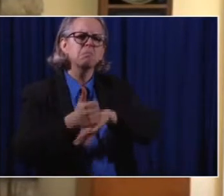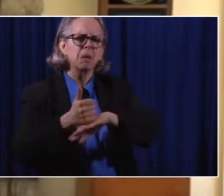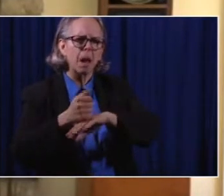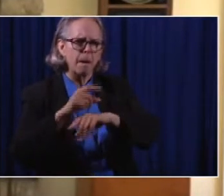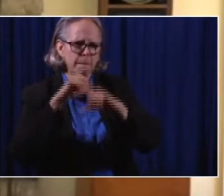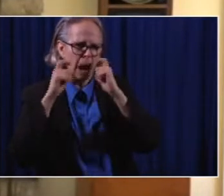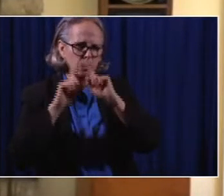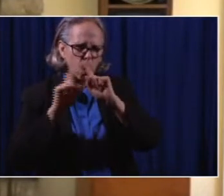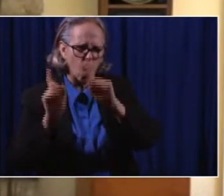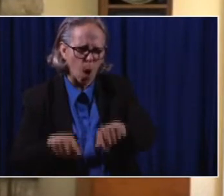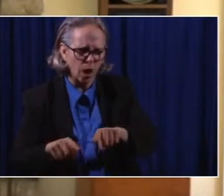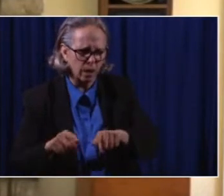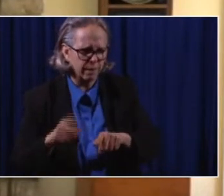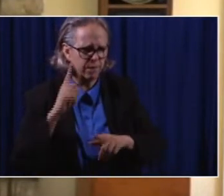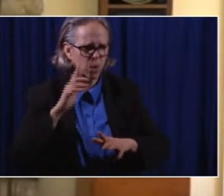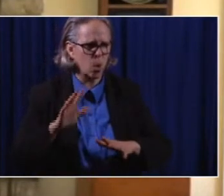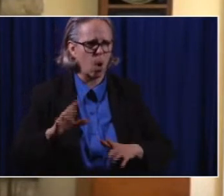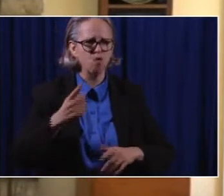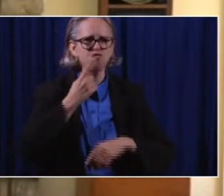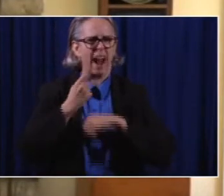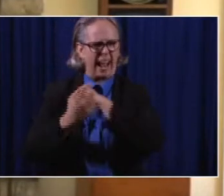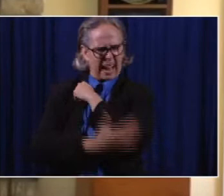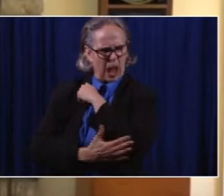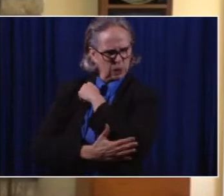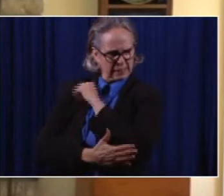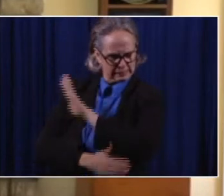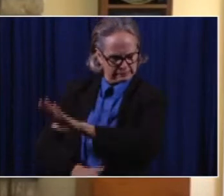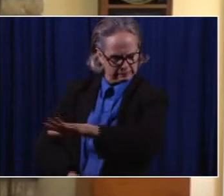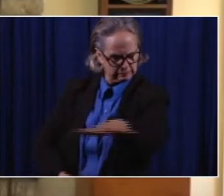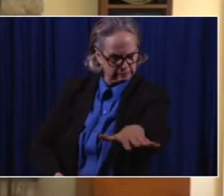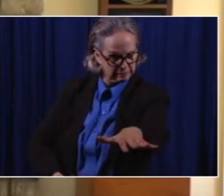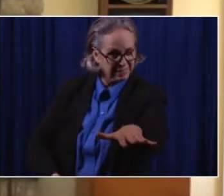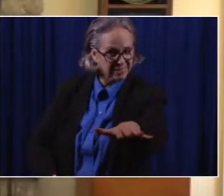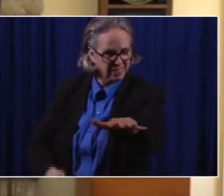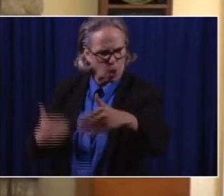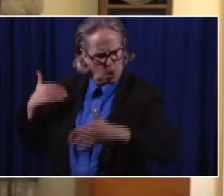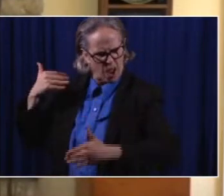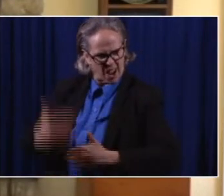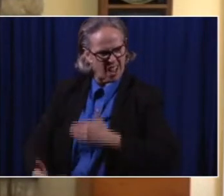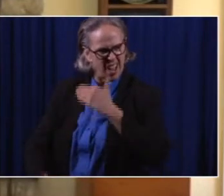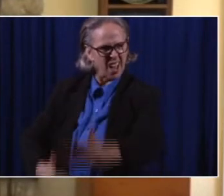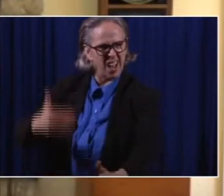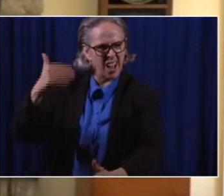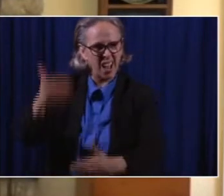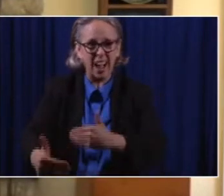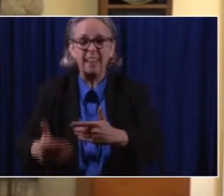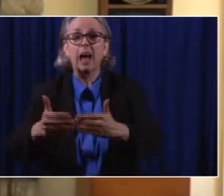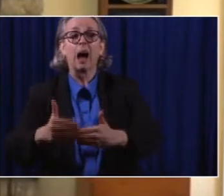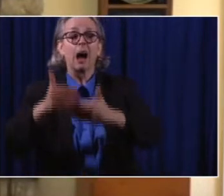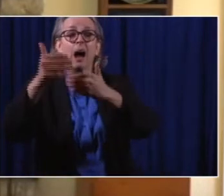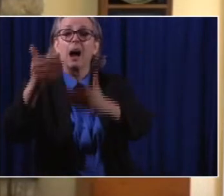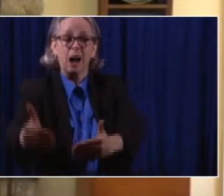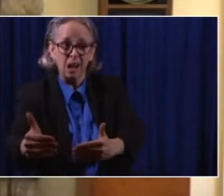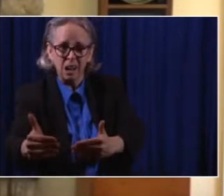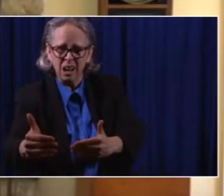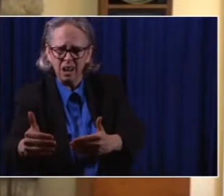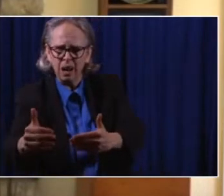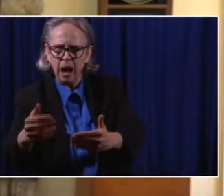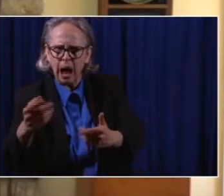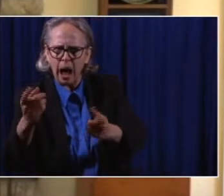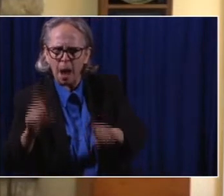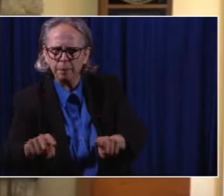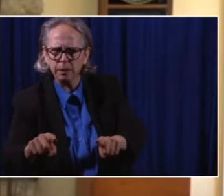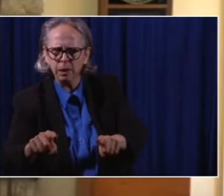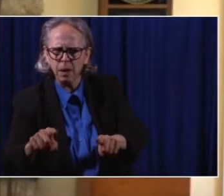any county that was red at the time. We saw a very quick increase in mask